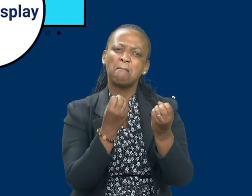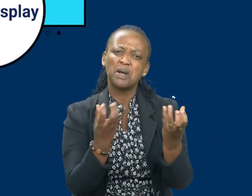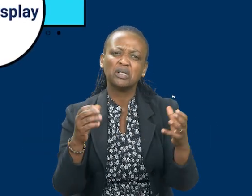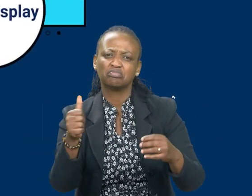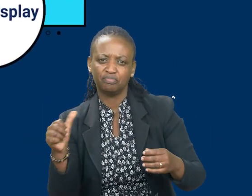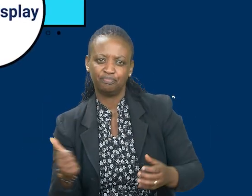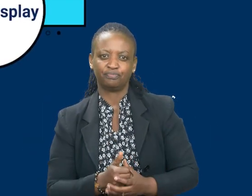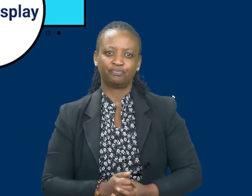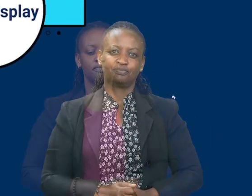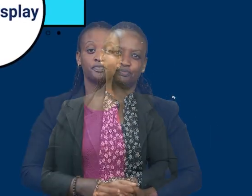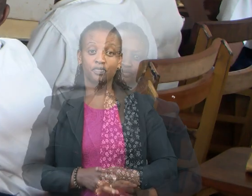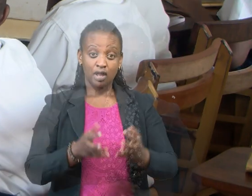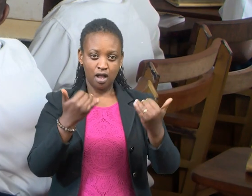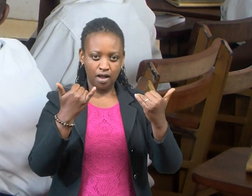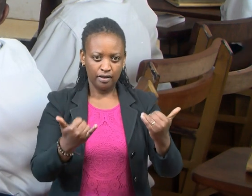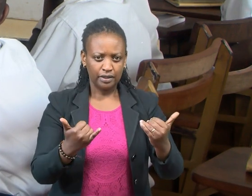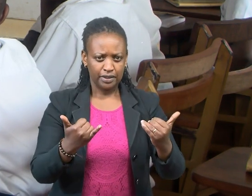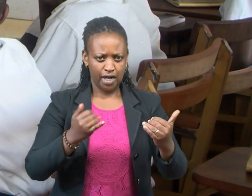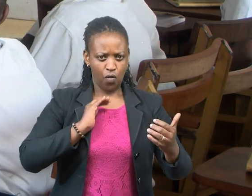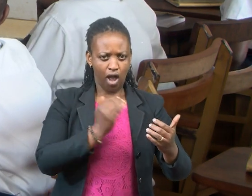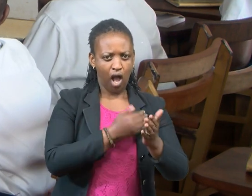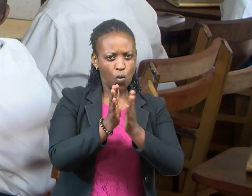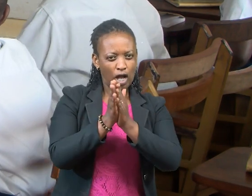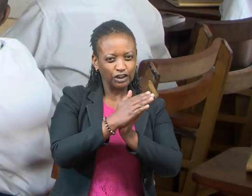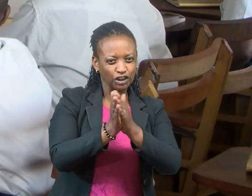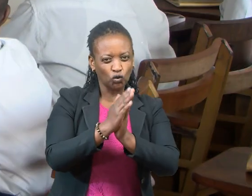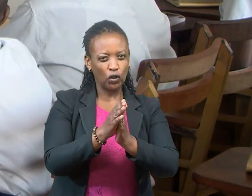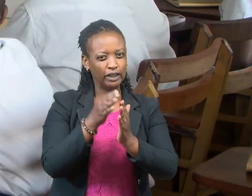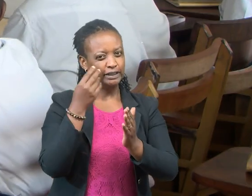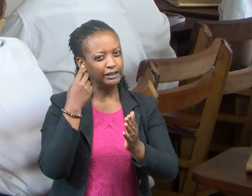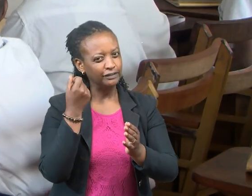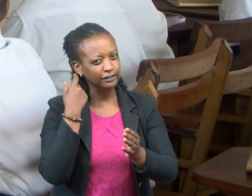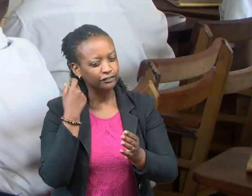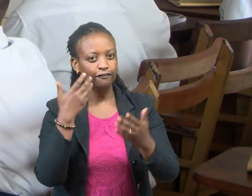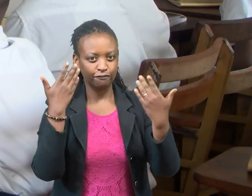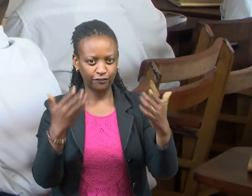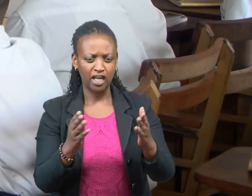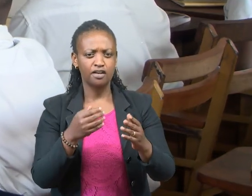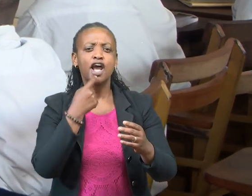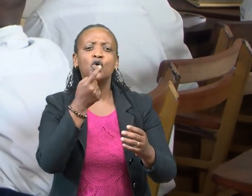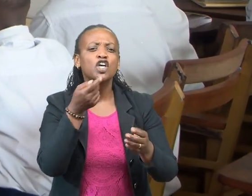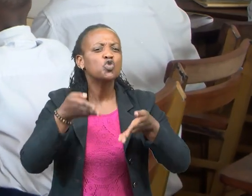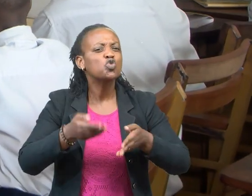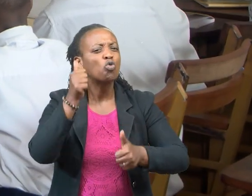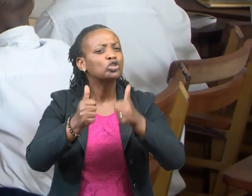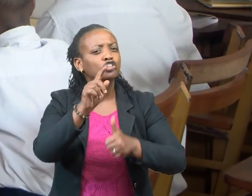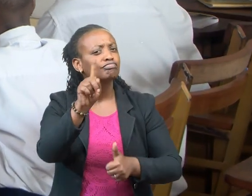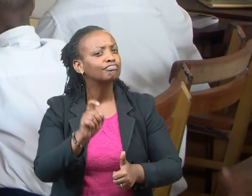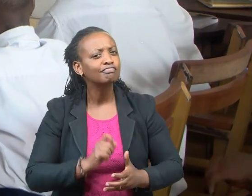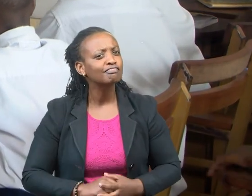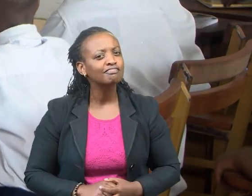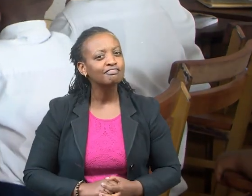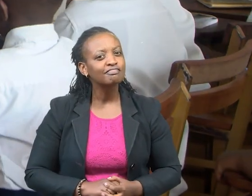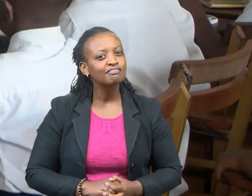display, and many more. Now, according to our story, who can tell us the lesson of today?